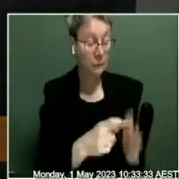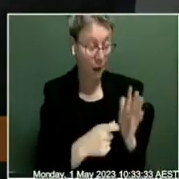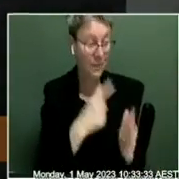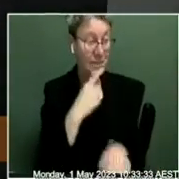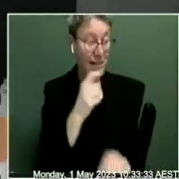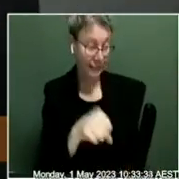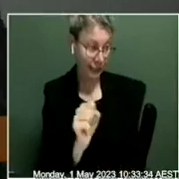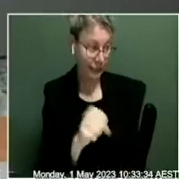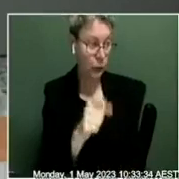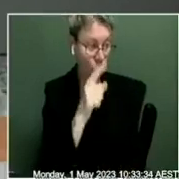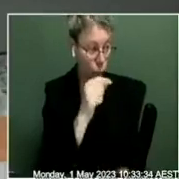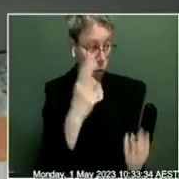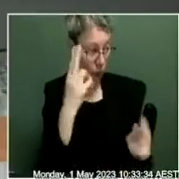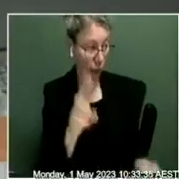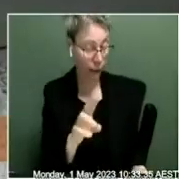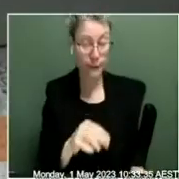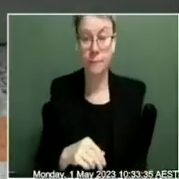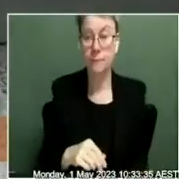Yes.